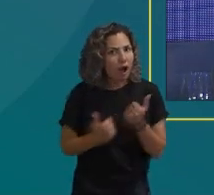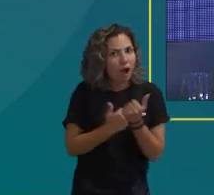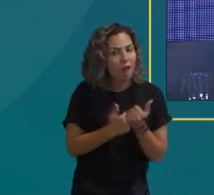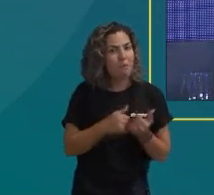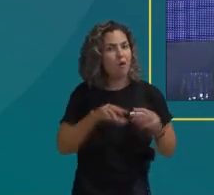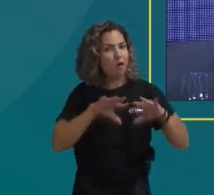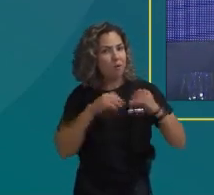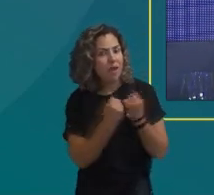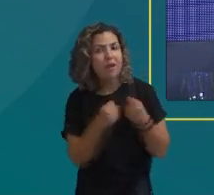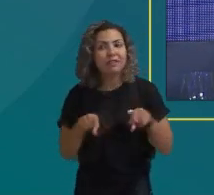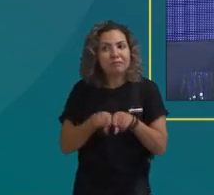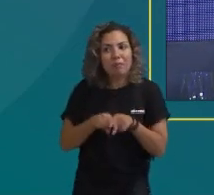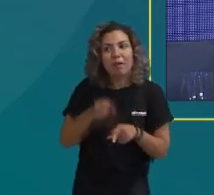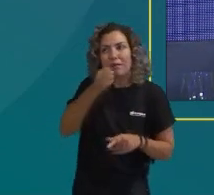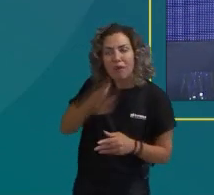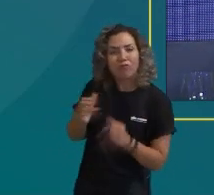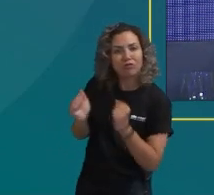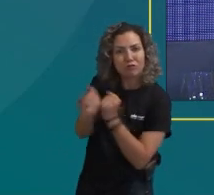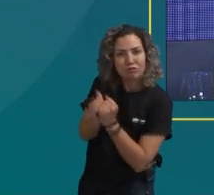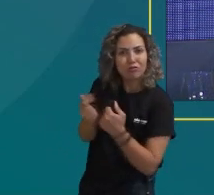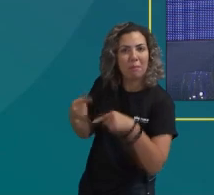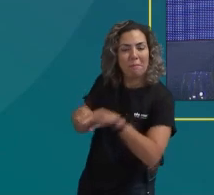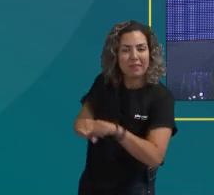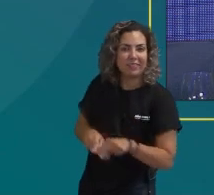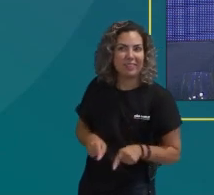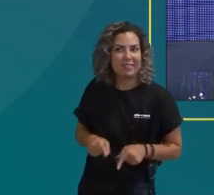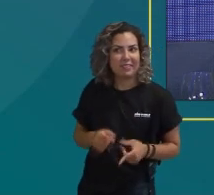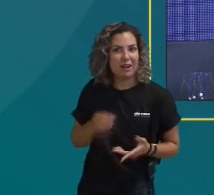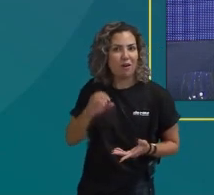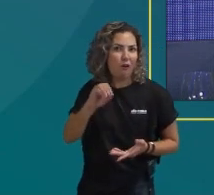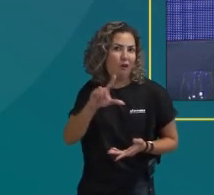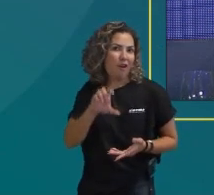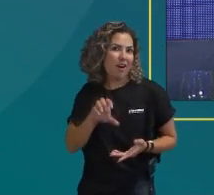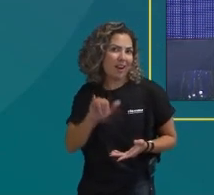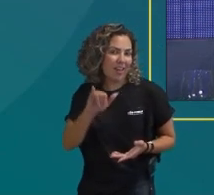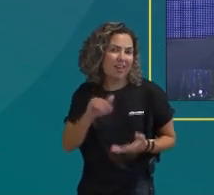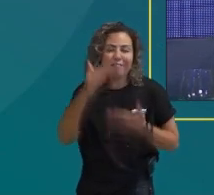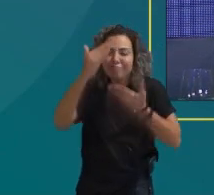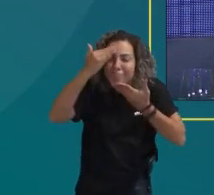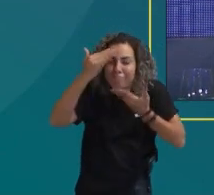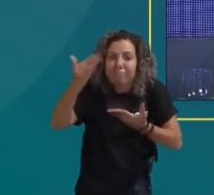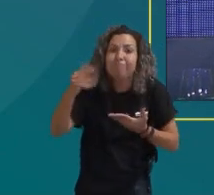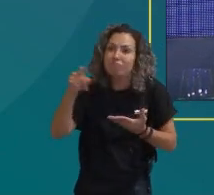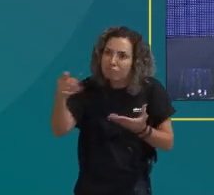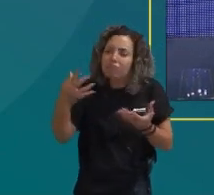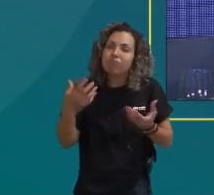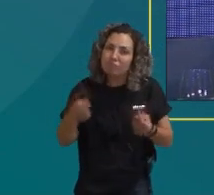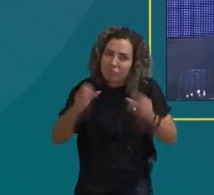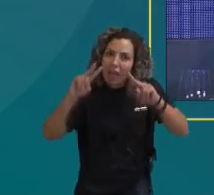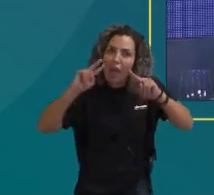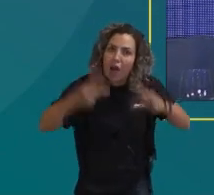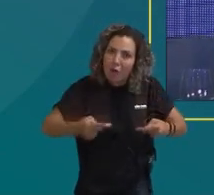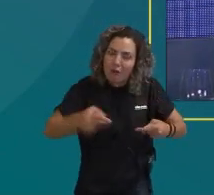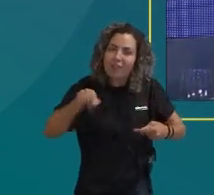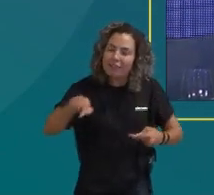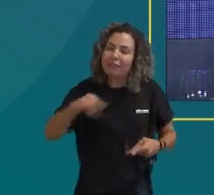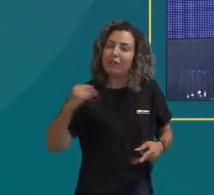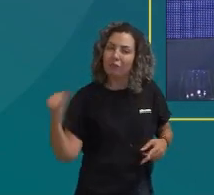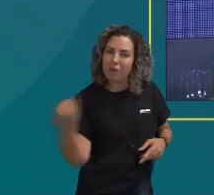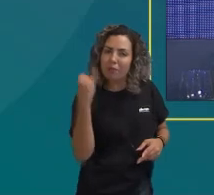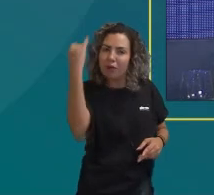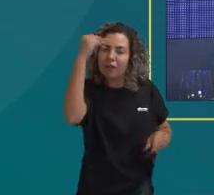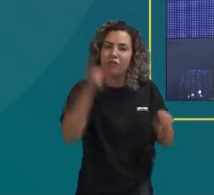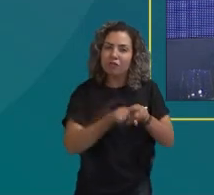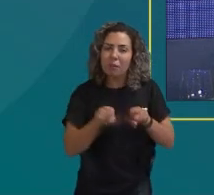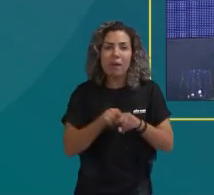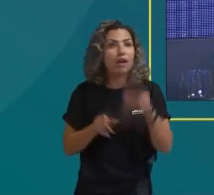ICLEI. Thank you very much for recognizing how important and closely connected nature, health, and well-being is.